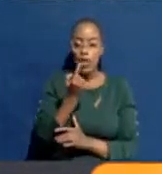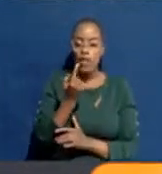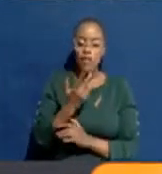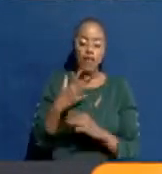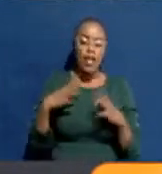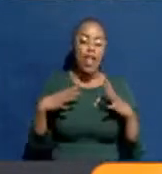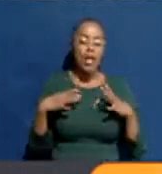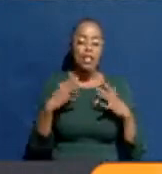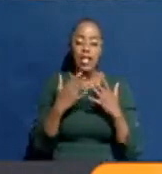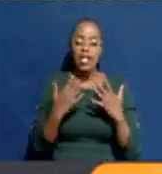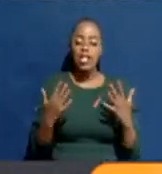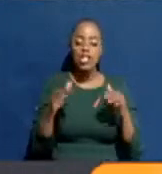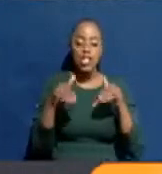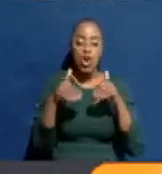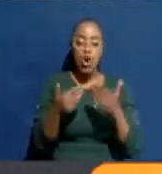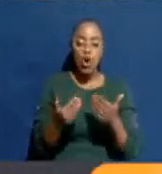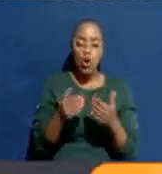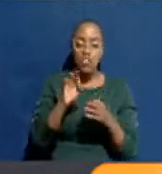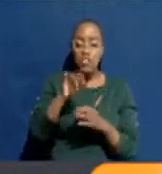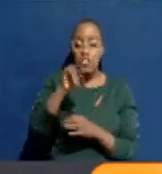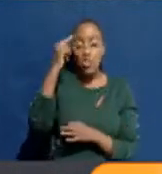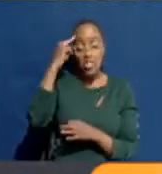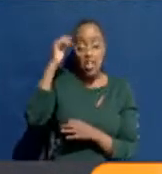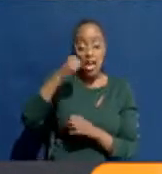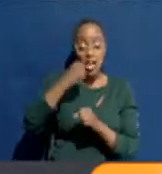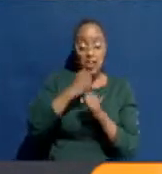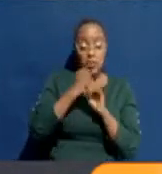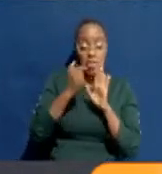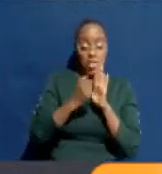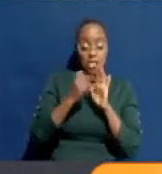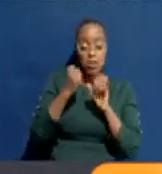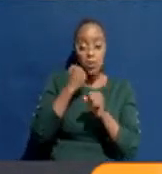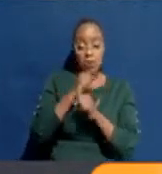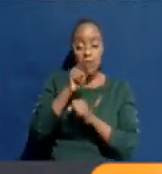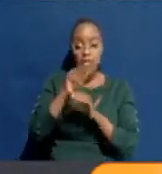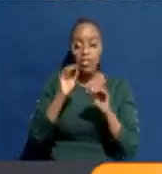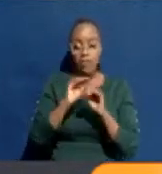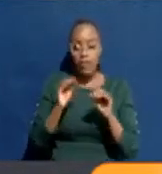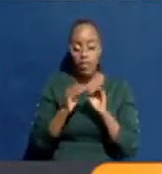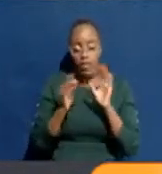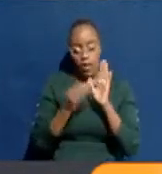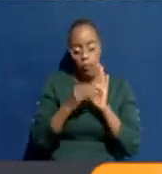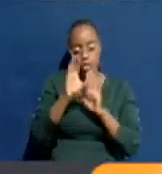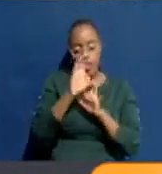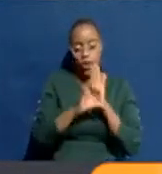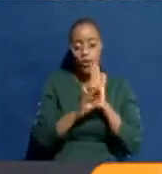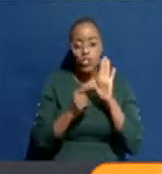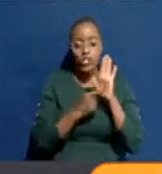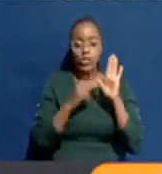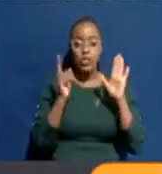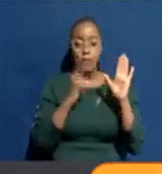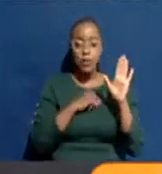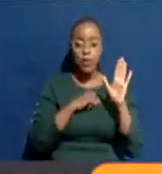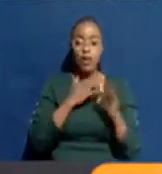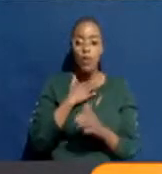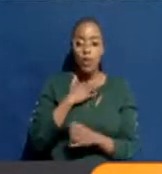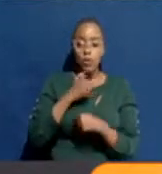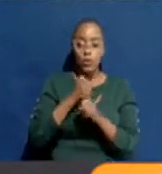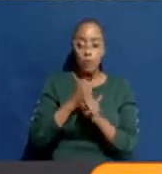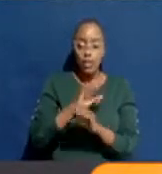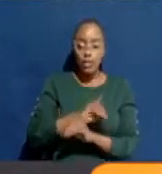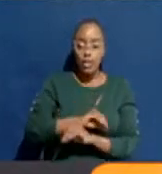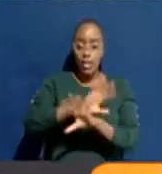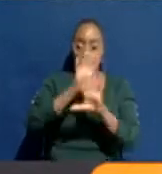luxury. Mm-hmm. It's not a matter of whether you think you'll do this or that. Mm-hmm. It is enshrined in the Constitution. Right. So I want to make it very